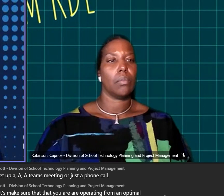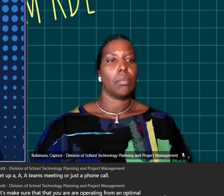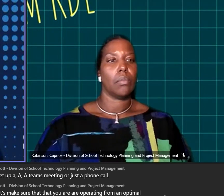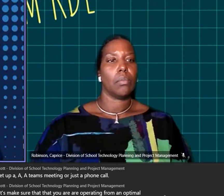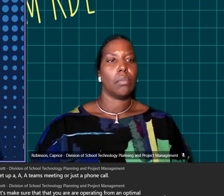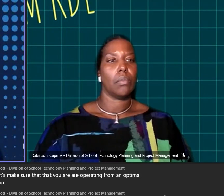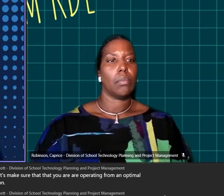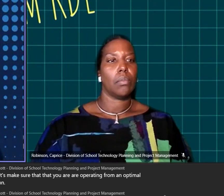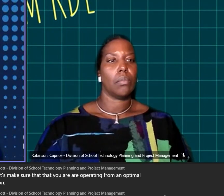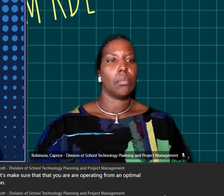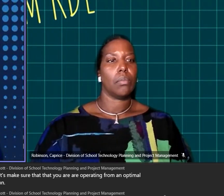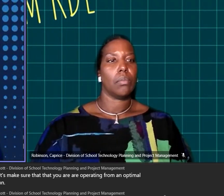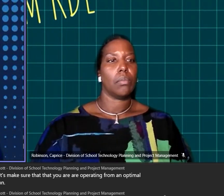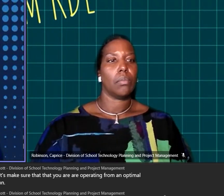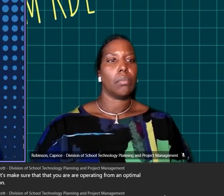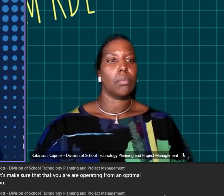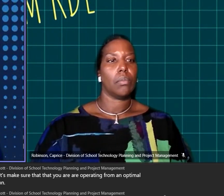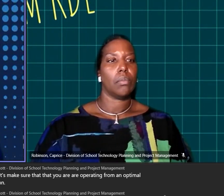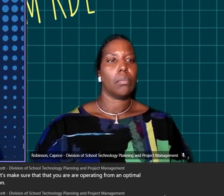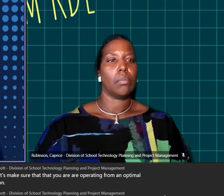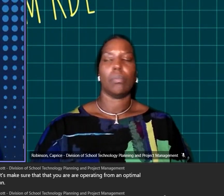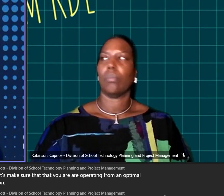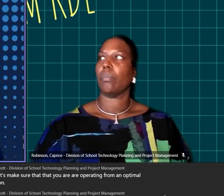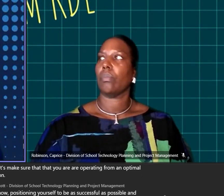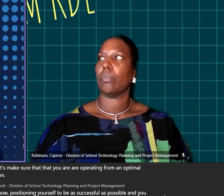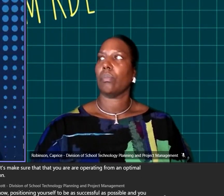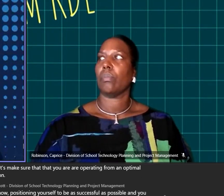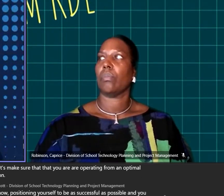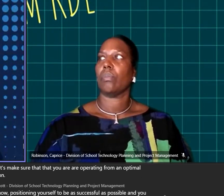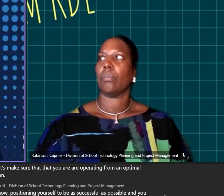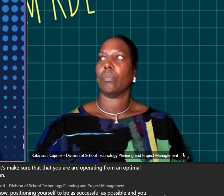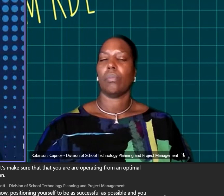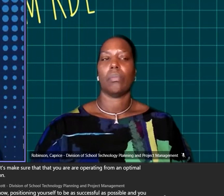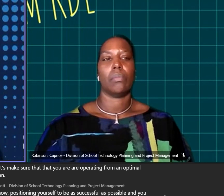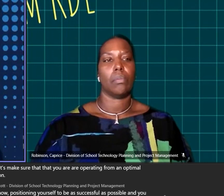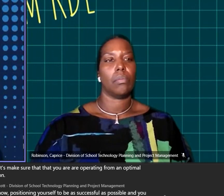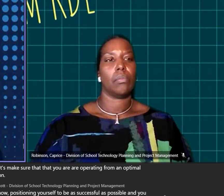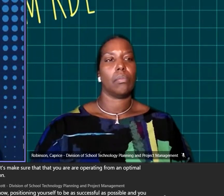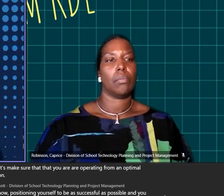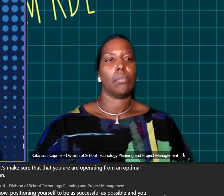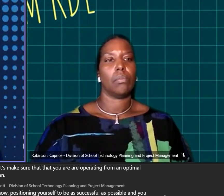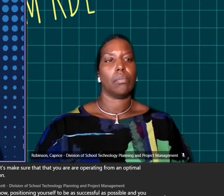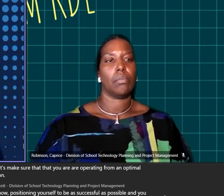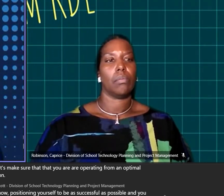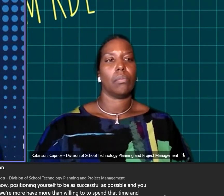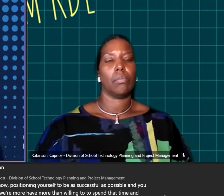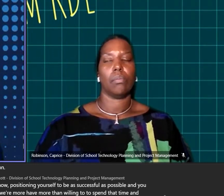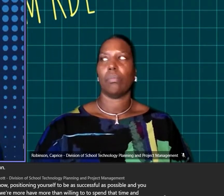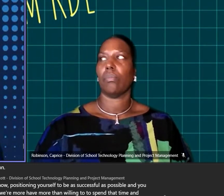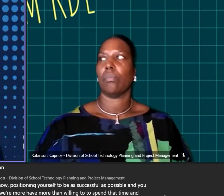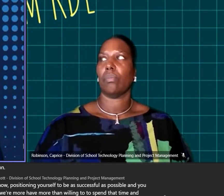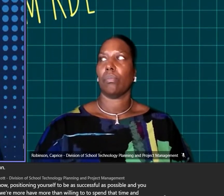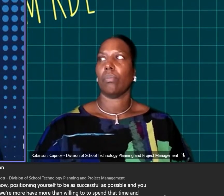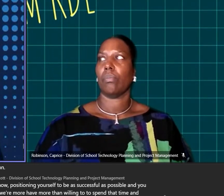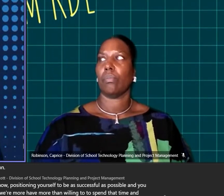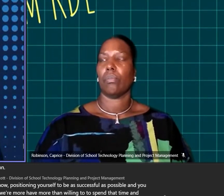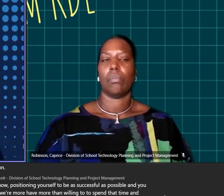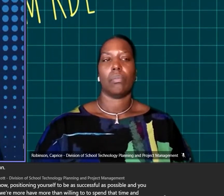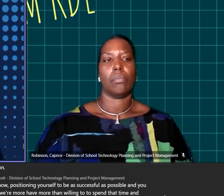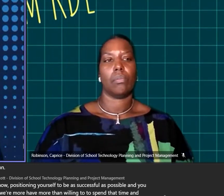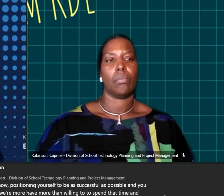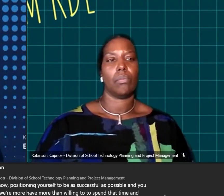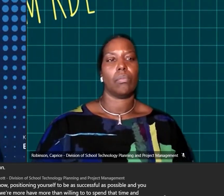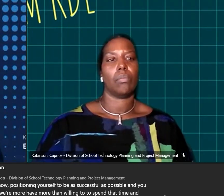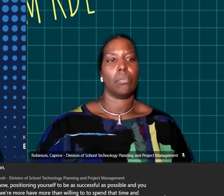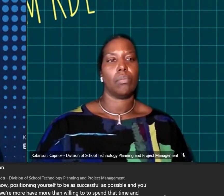Positioning yourself to be as successful as possible, and we're more than willing to spend that time and help you get through that